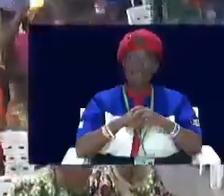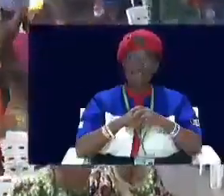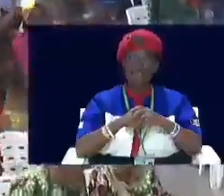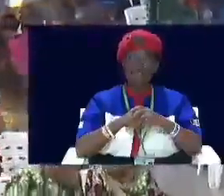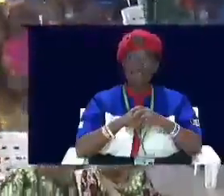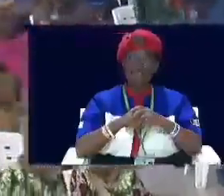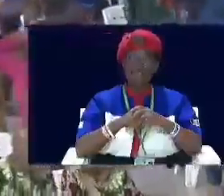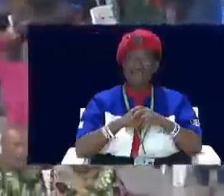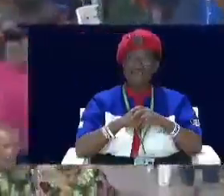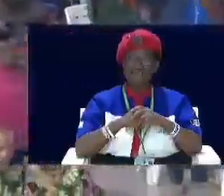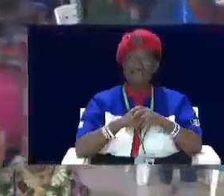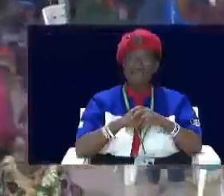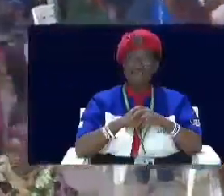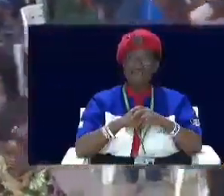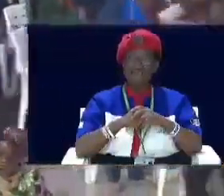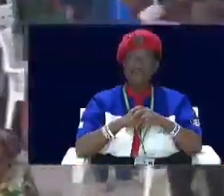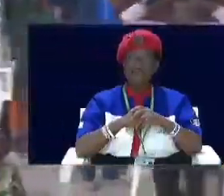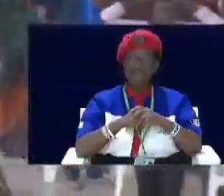Hallelujah!